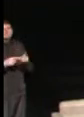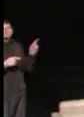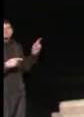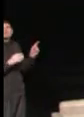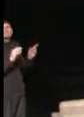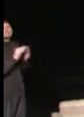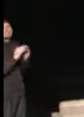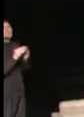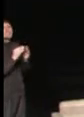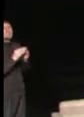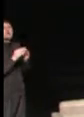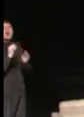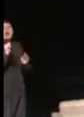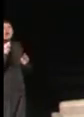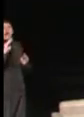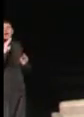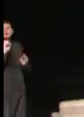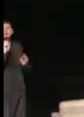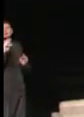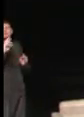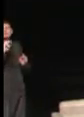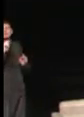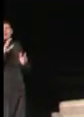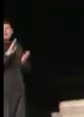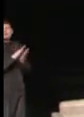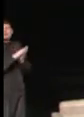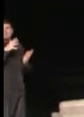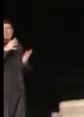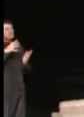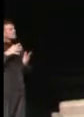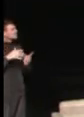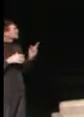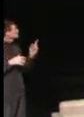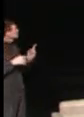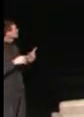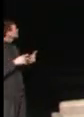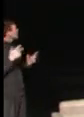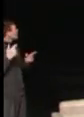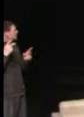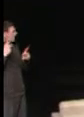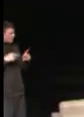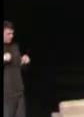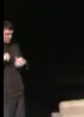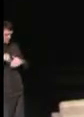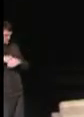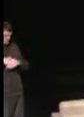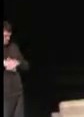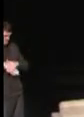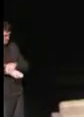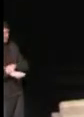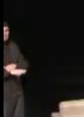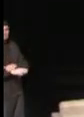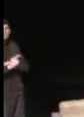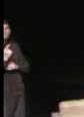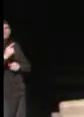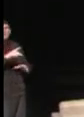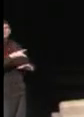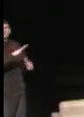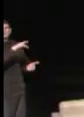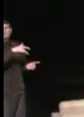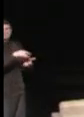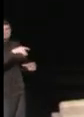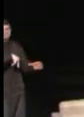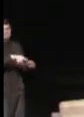and experiential as an installation. So what happens here is visitors will walk into a center zone in one of our galleries. As they